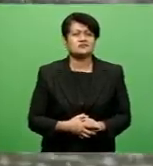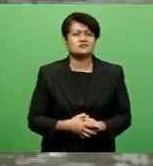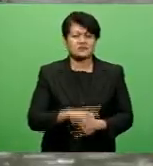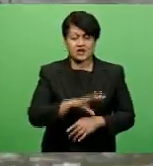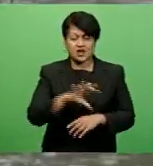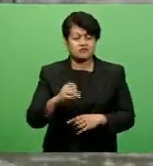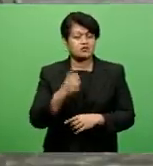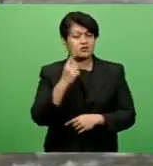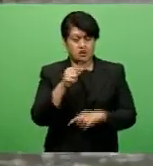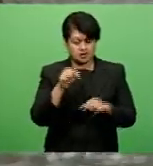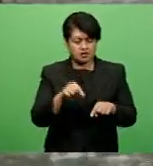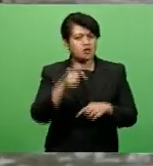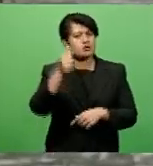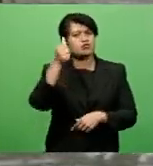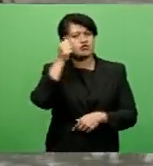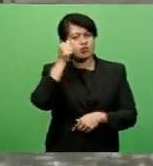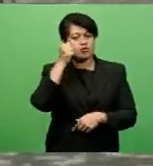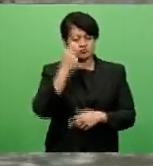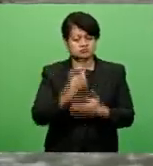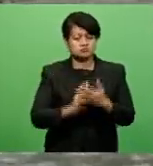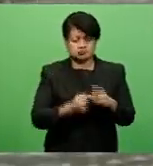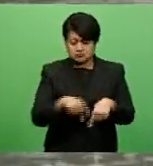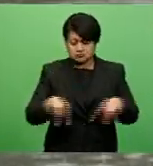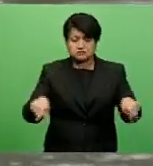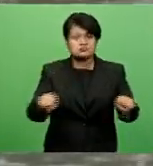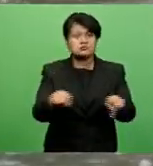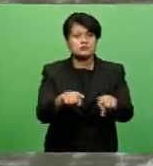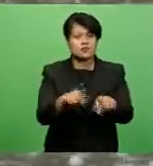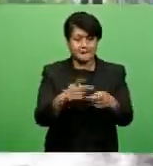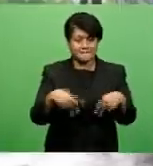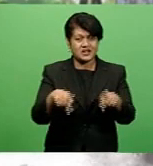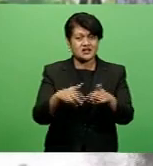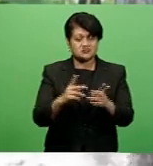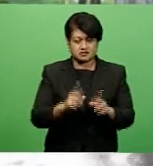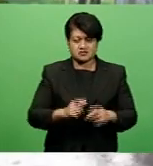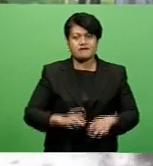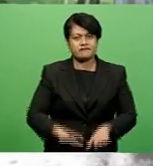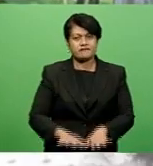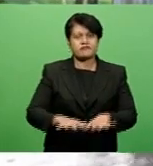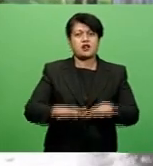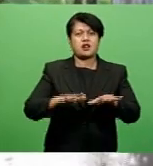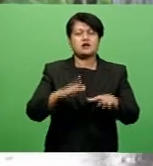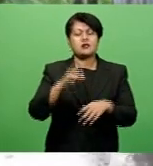Everyone here knows that this is a flood-prone area and people are aware of their nearest